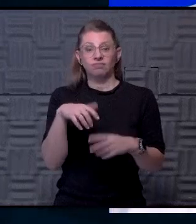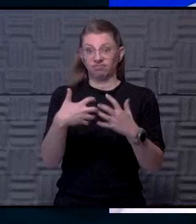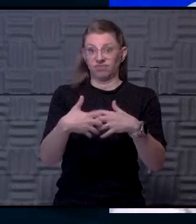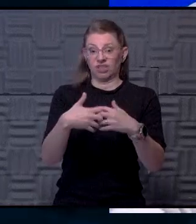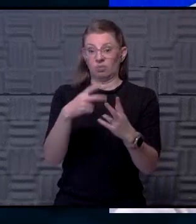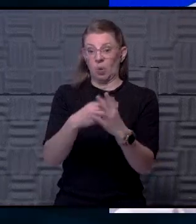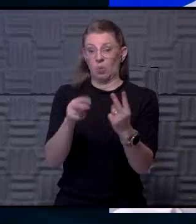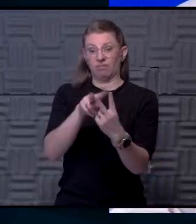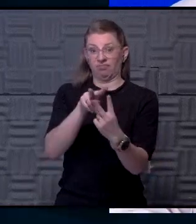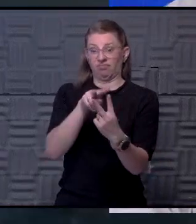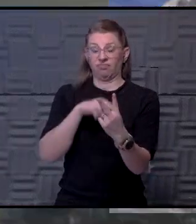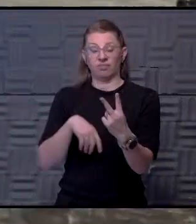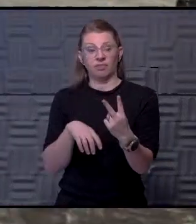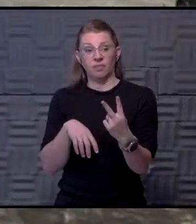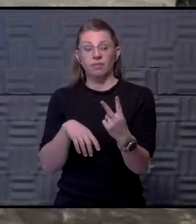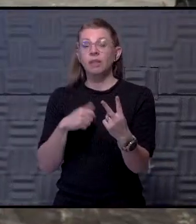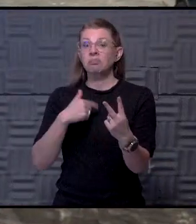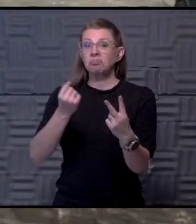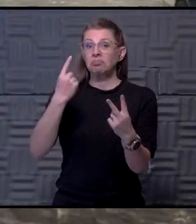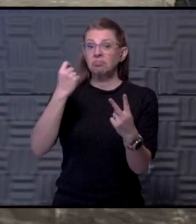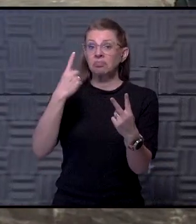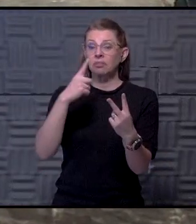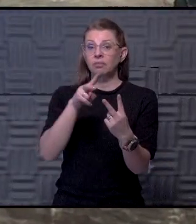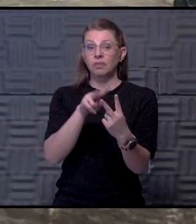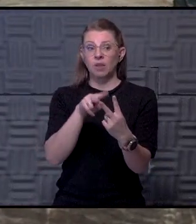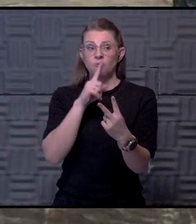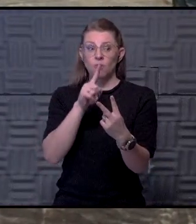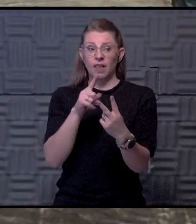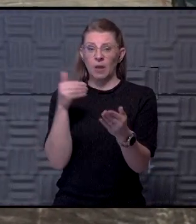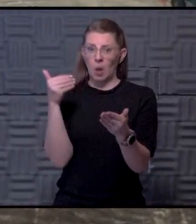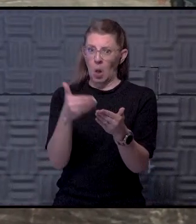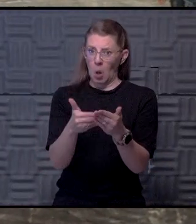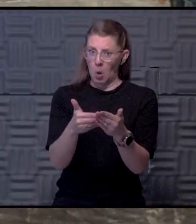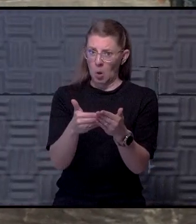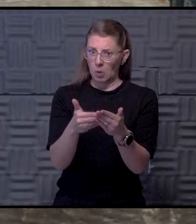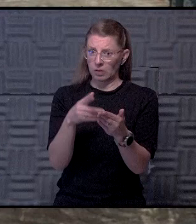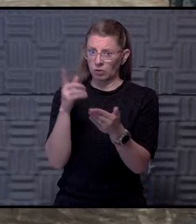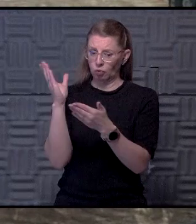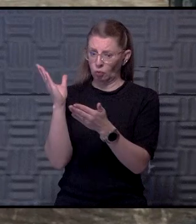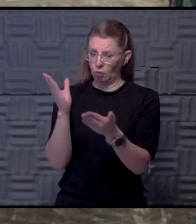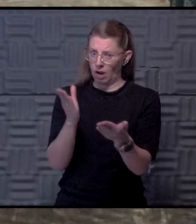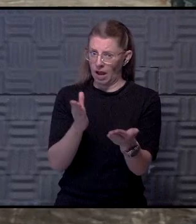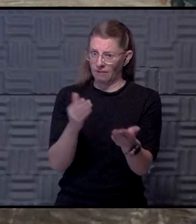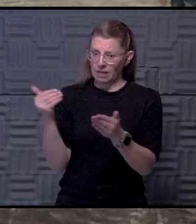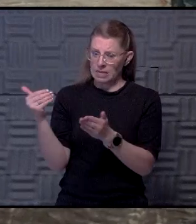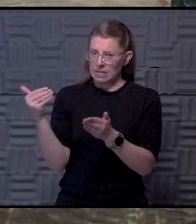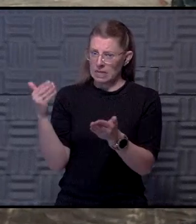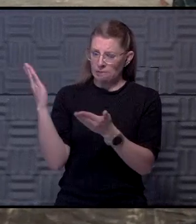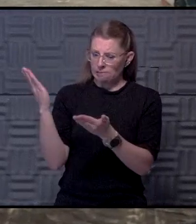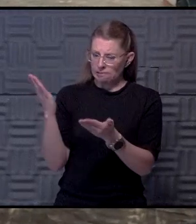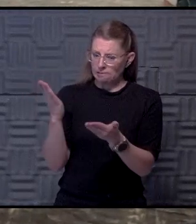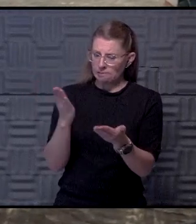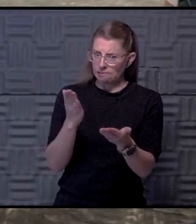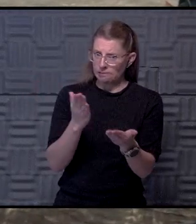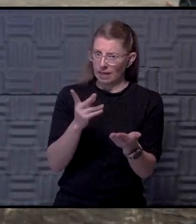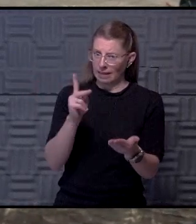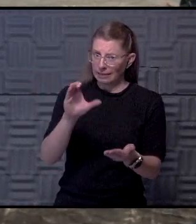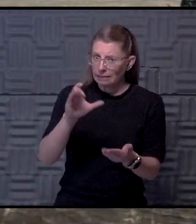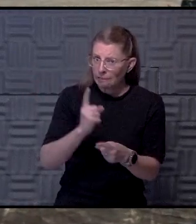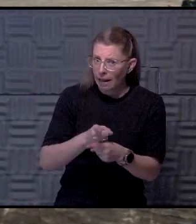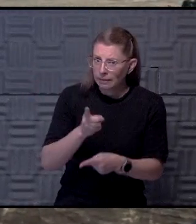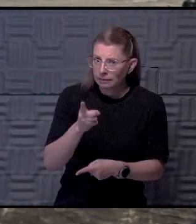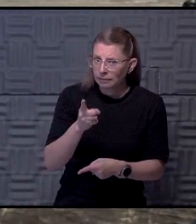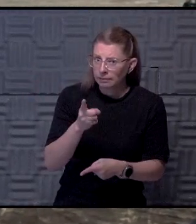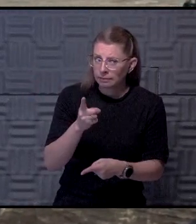the Megatron, and as I understand it, this is really close to where it's supposed to be, right? It's getting really close to Kansas City. Is that right,